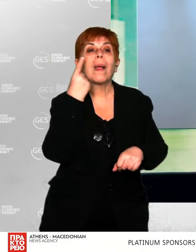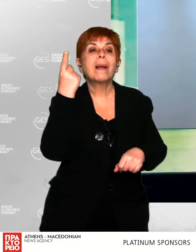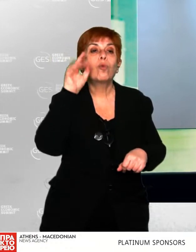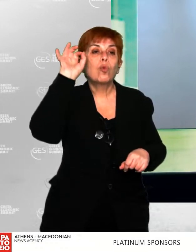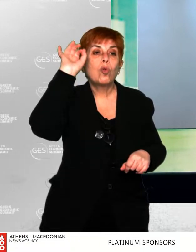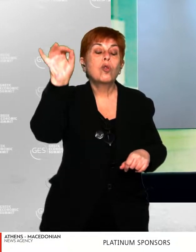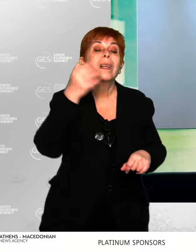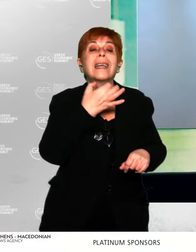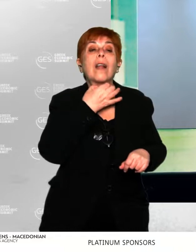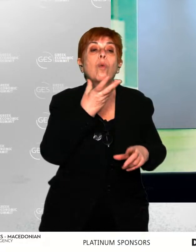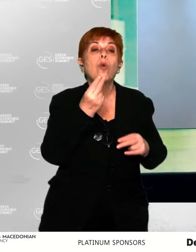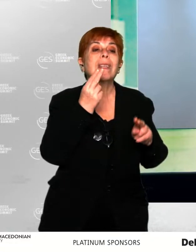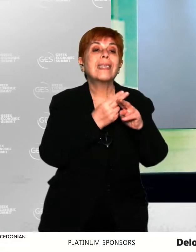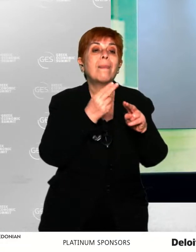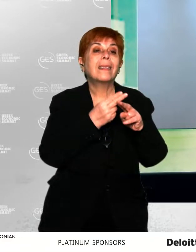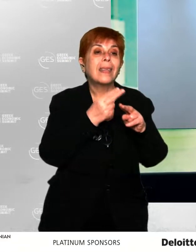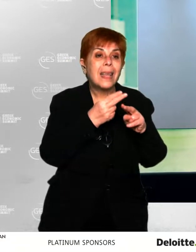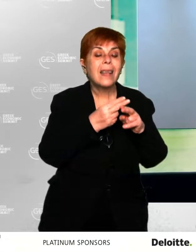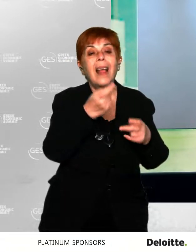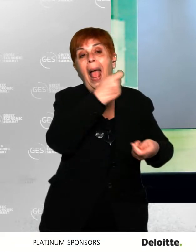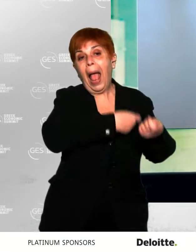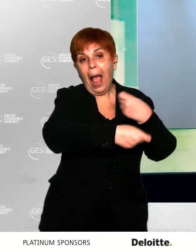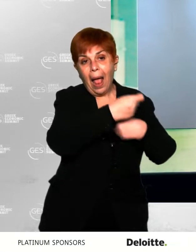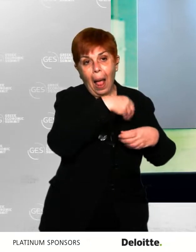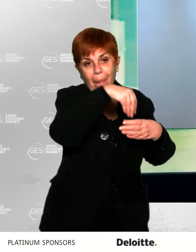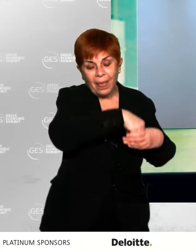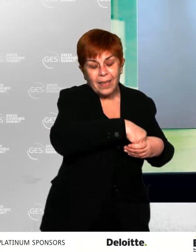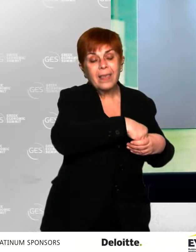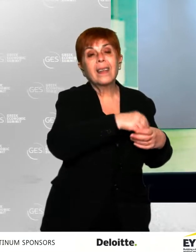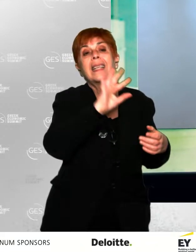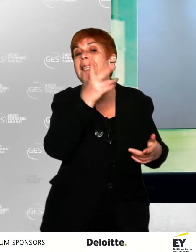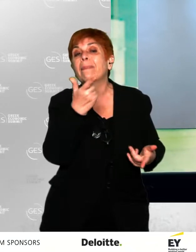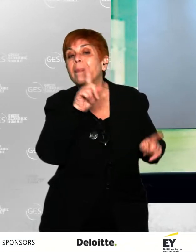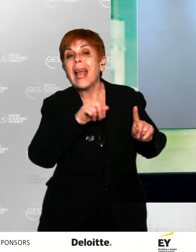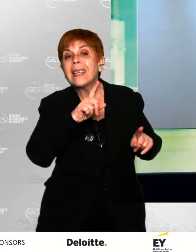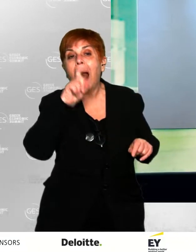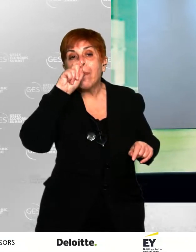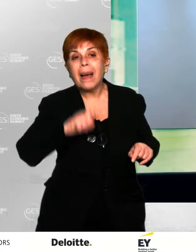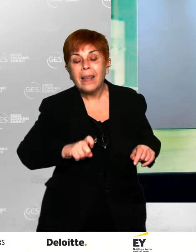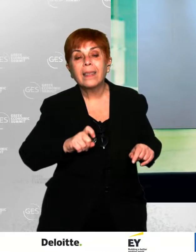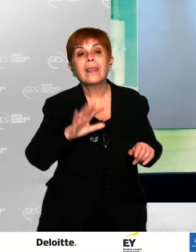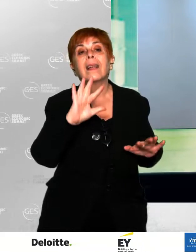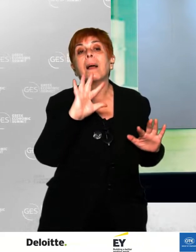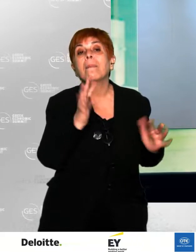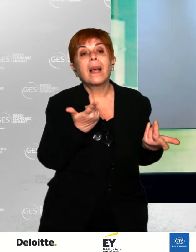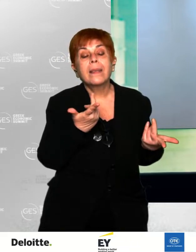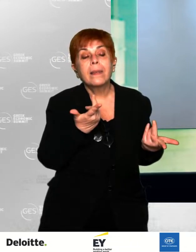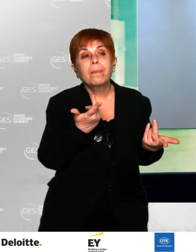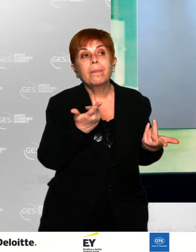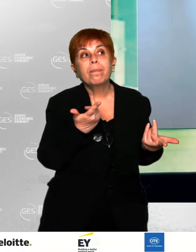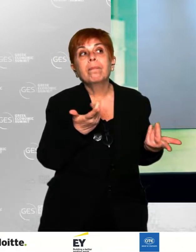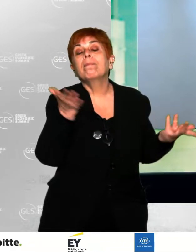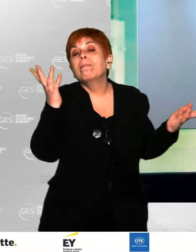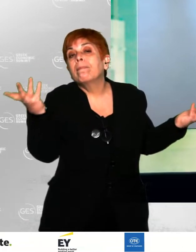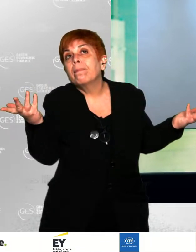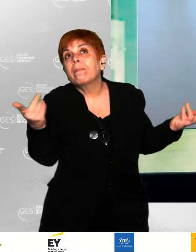I can talk about what kind of investments and whether that's actually a feasible proposition at that stage, I guess,